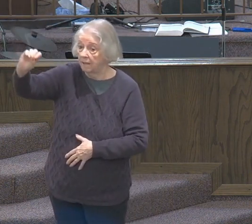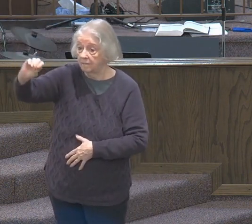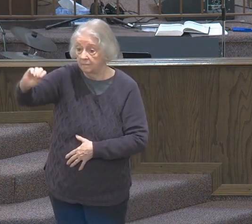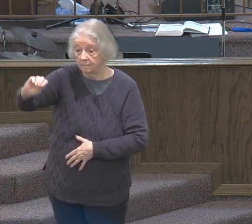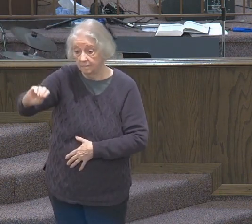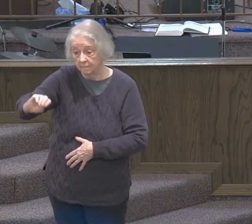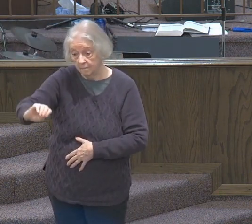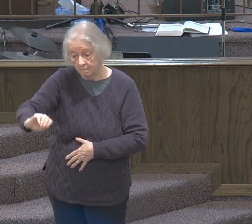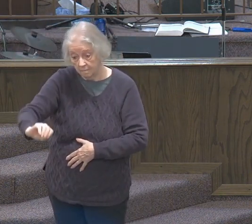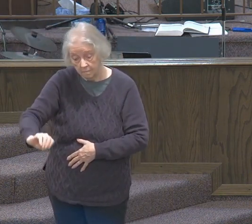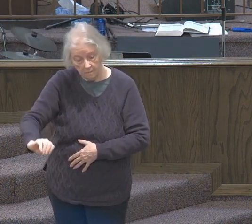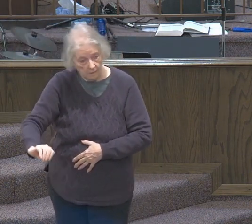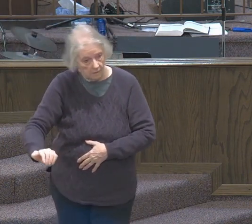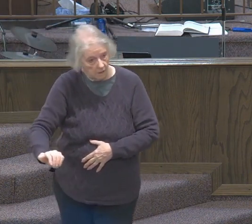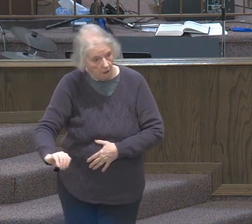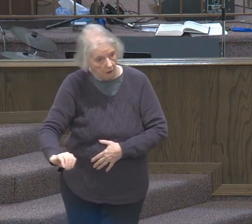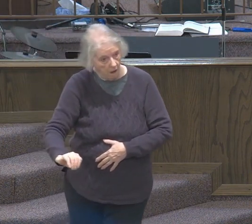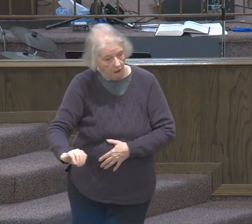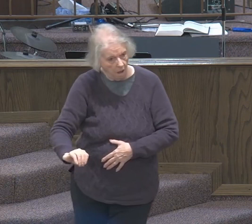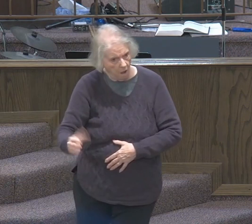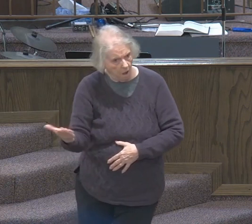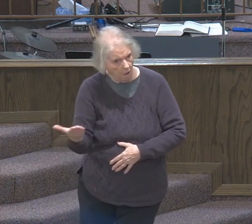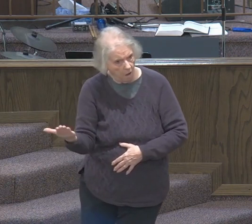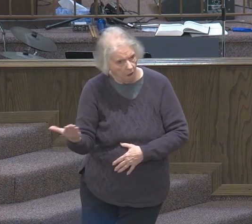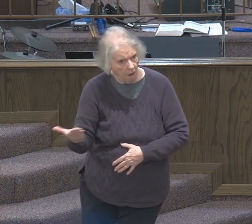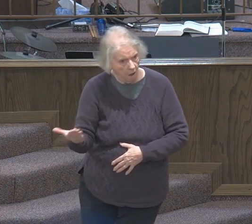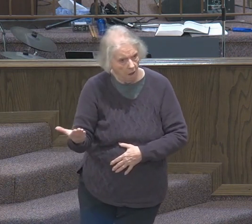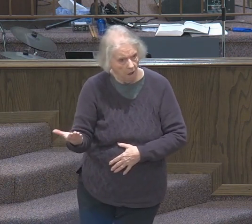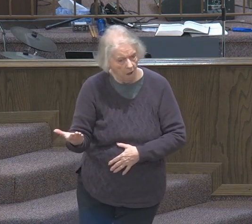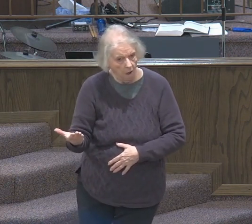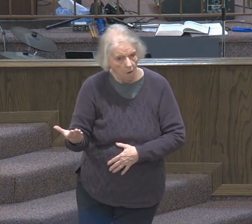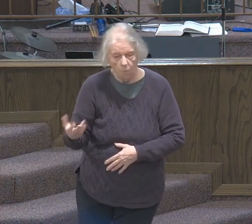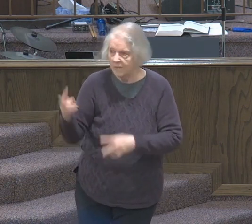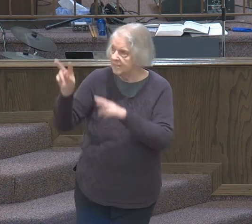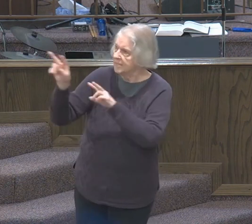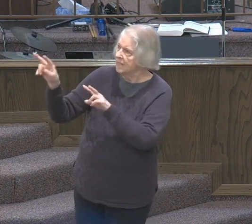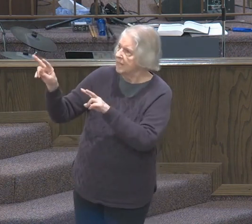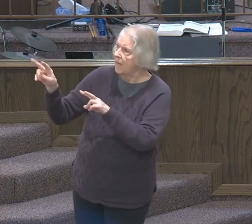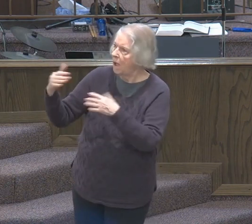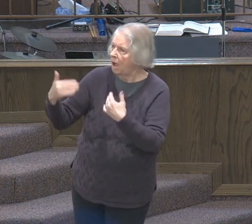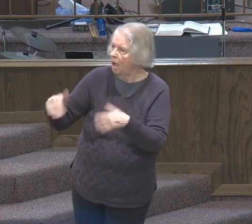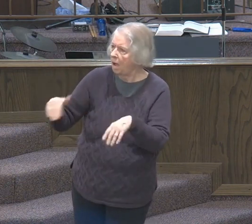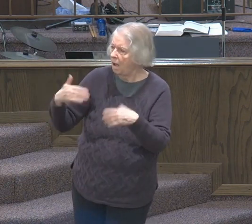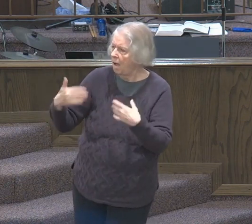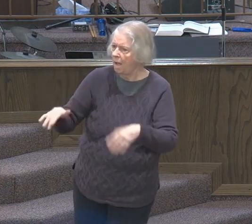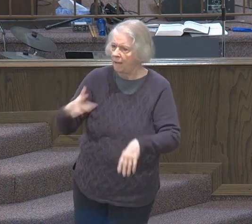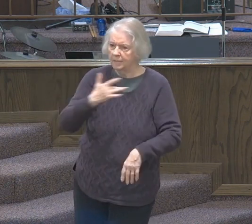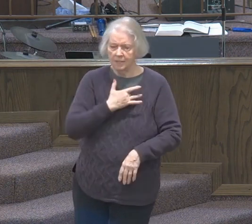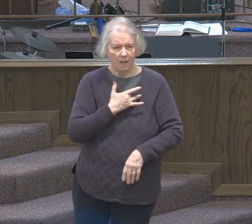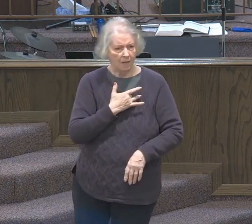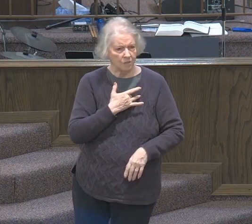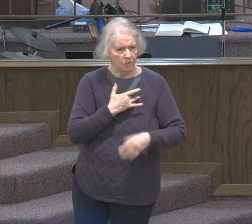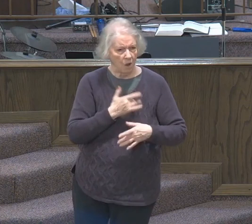does that cause a response toward the God of that sunset?